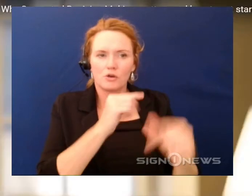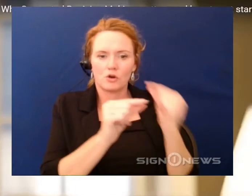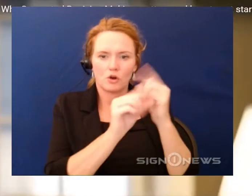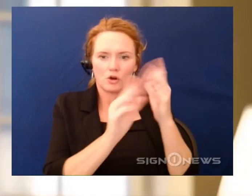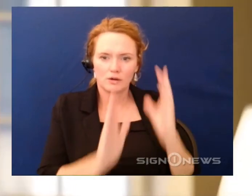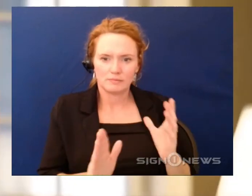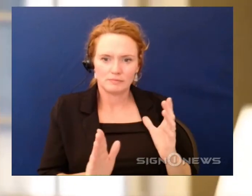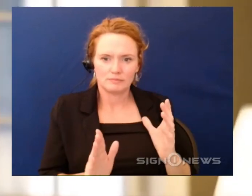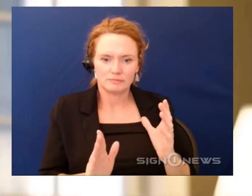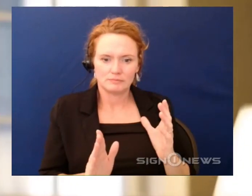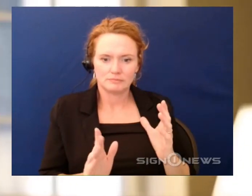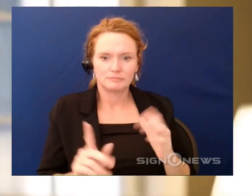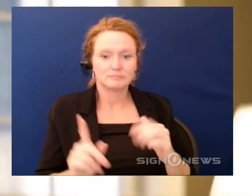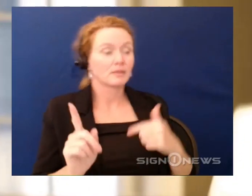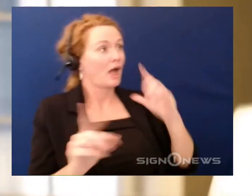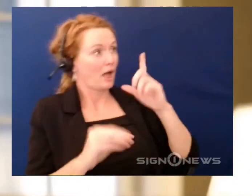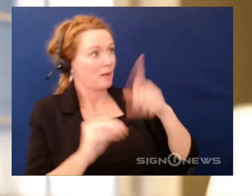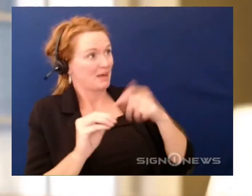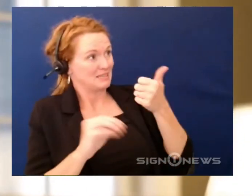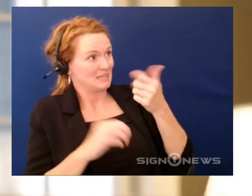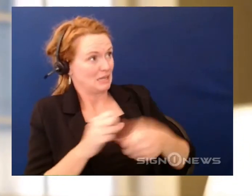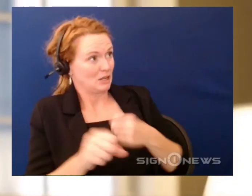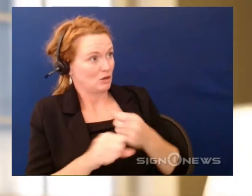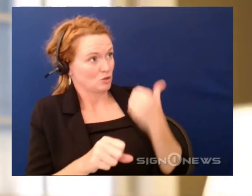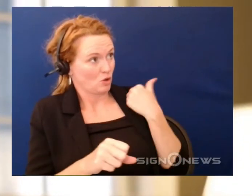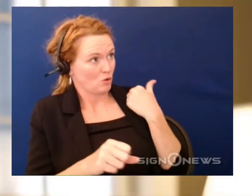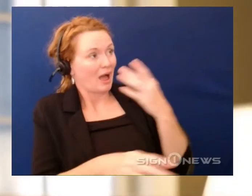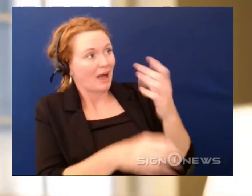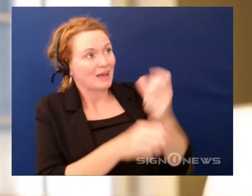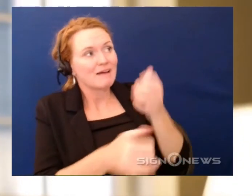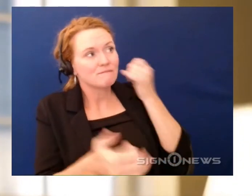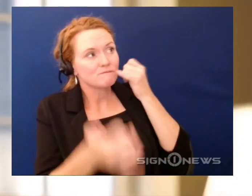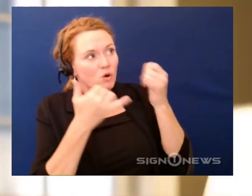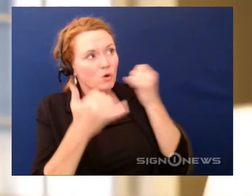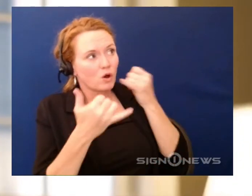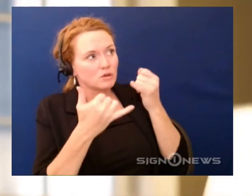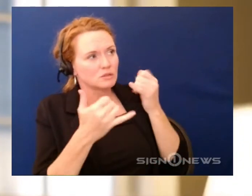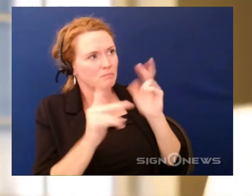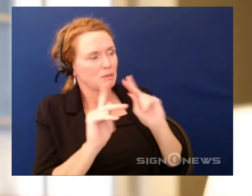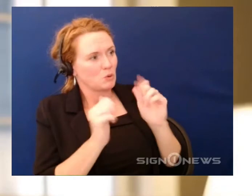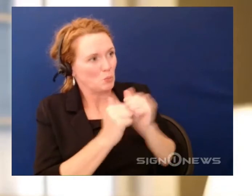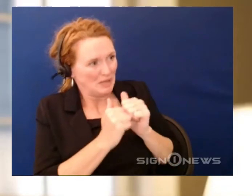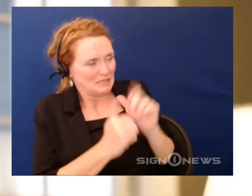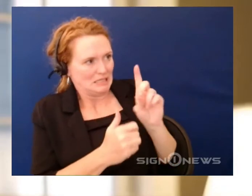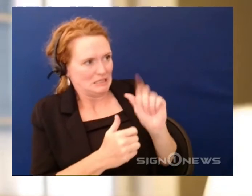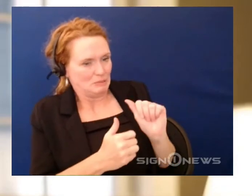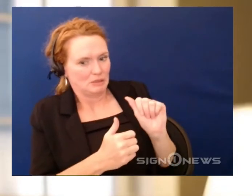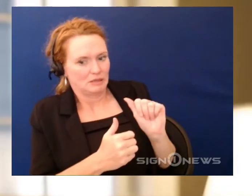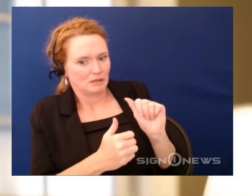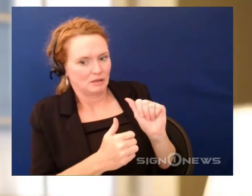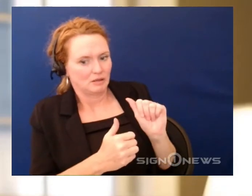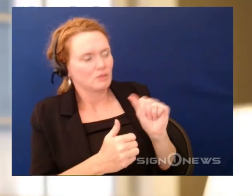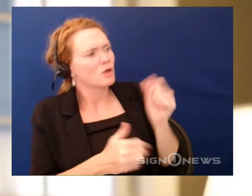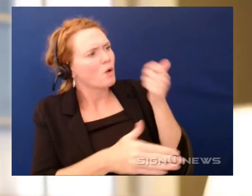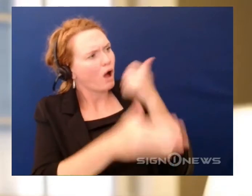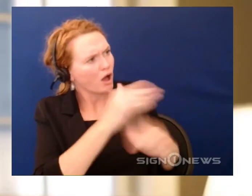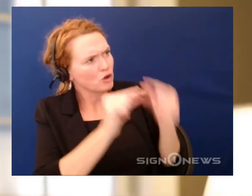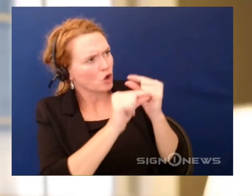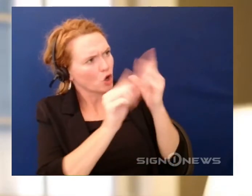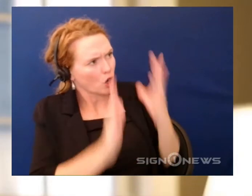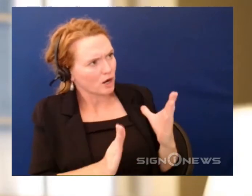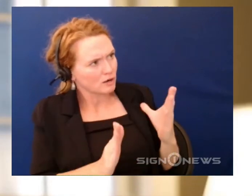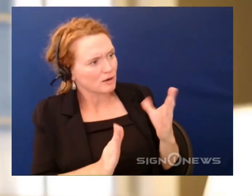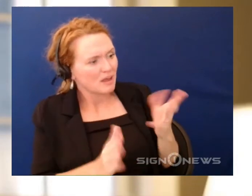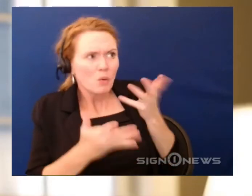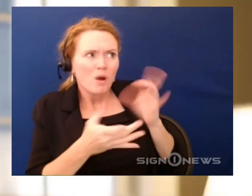10 years ago, I started getting phone calls from people with disability who were under a guardianship and they wanted